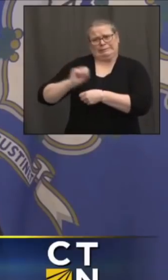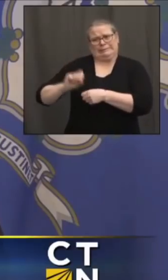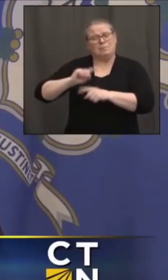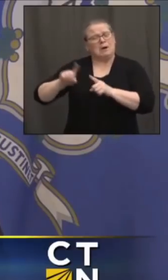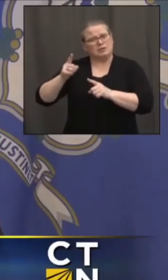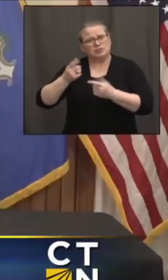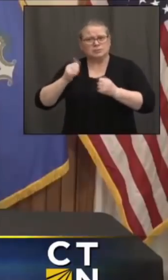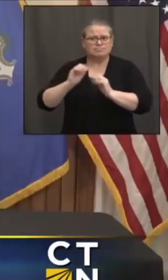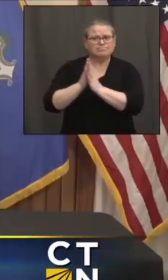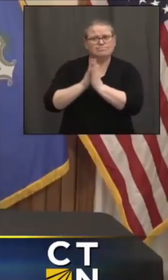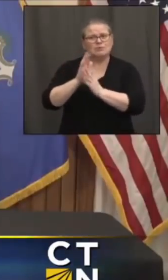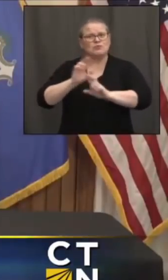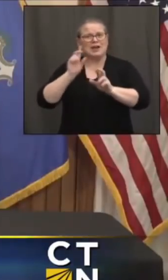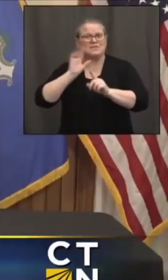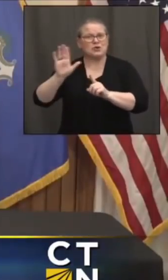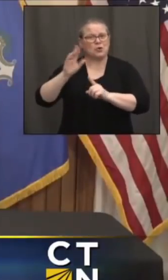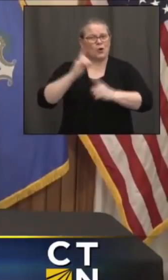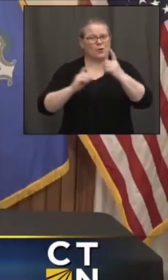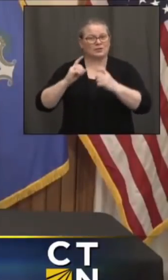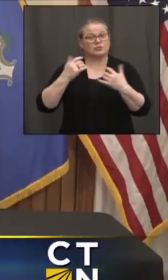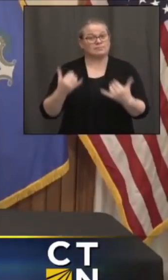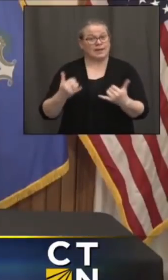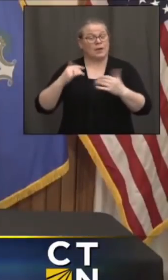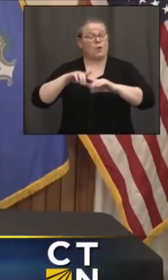Max. News 8.